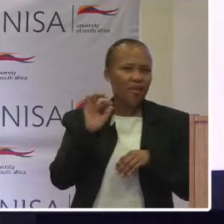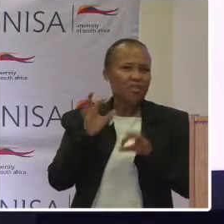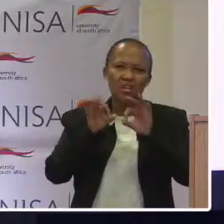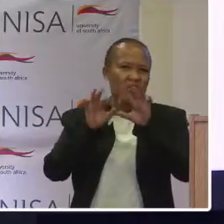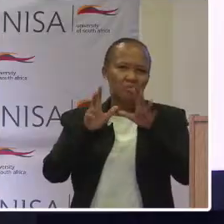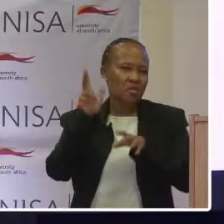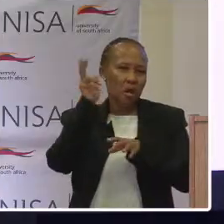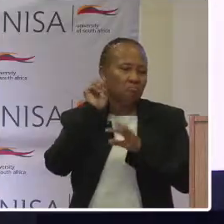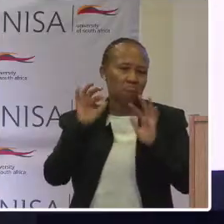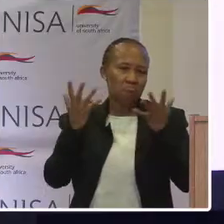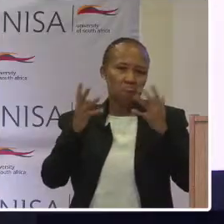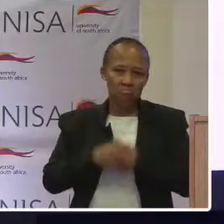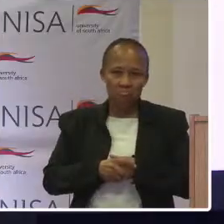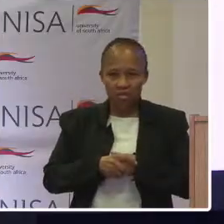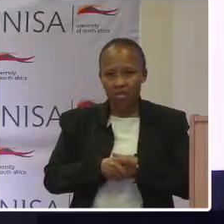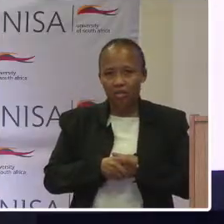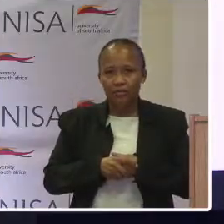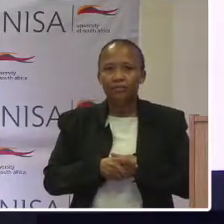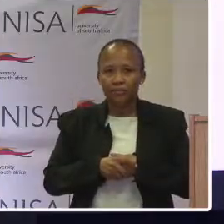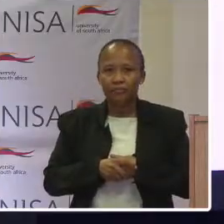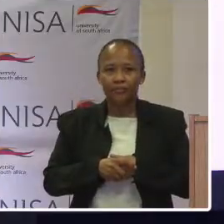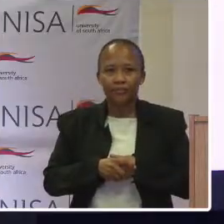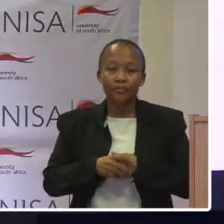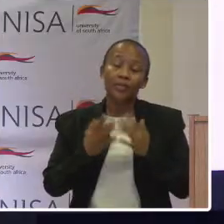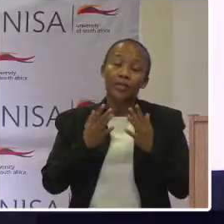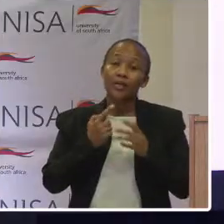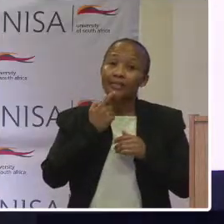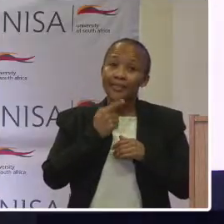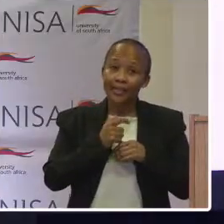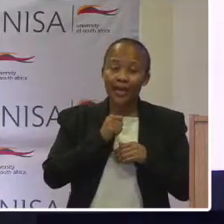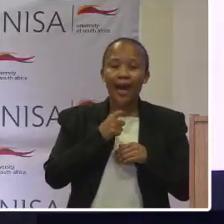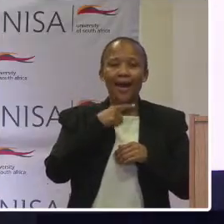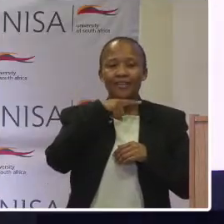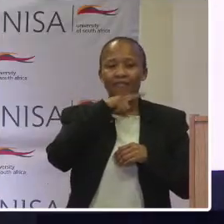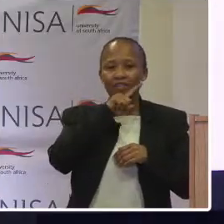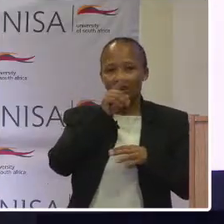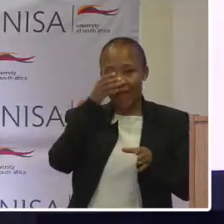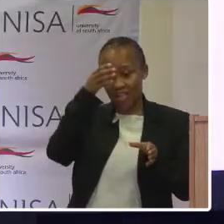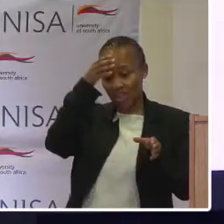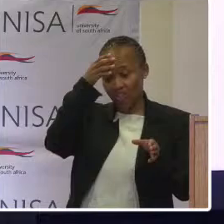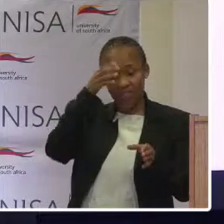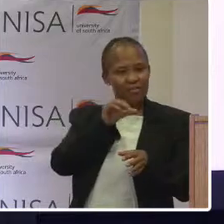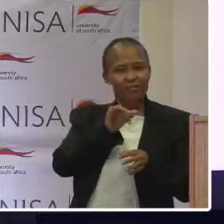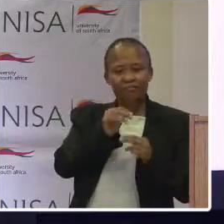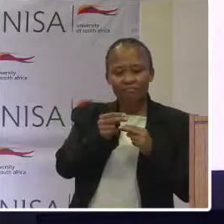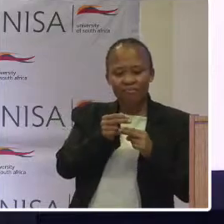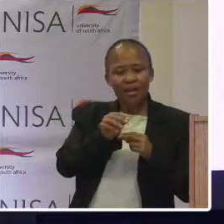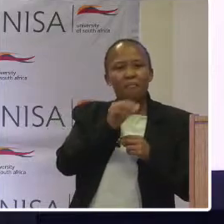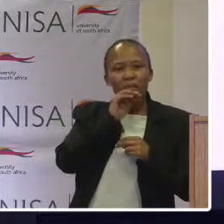what is AI? When you say AI is artificial intelligence, you're not answering the question now, are you?